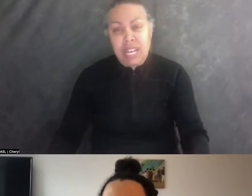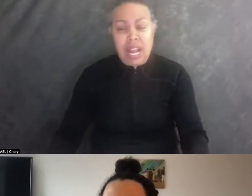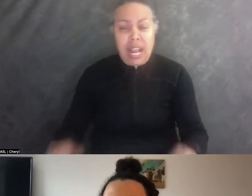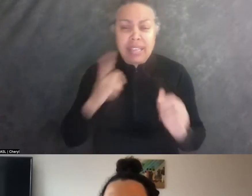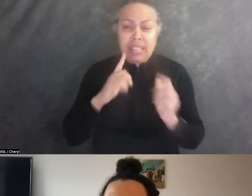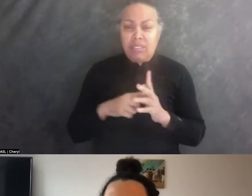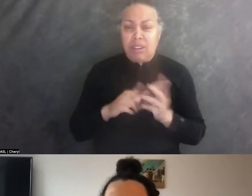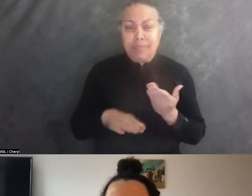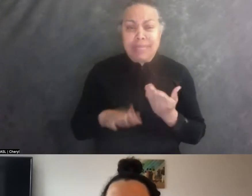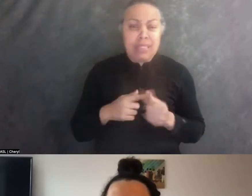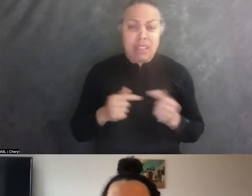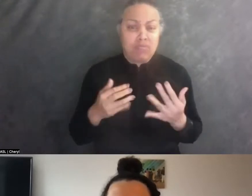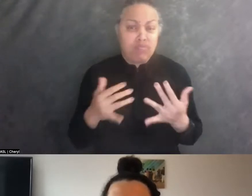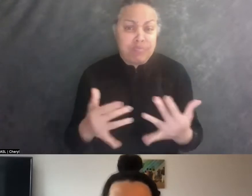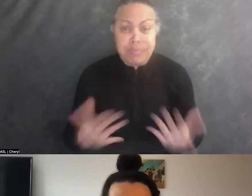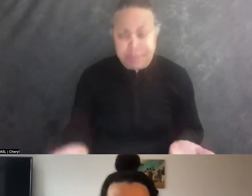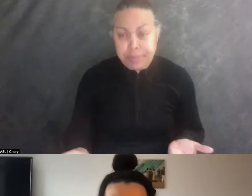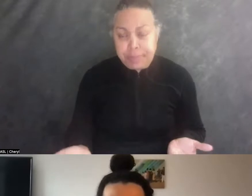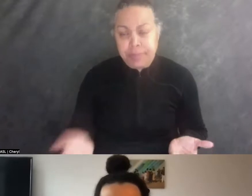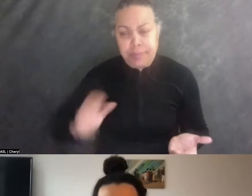So I see